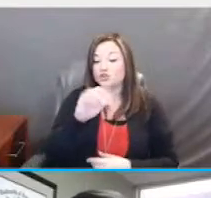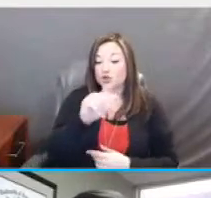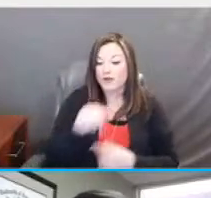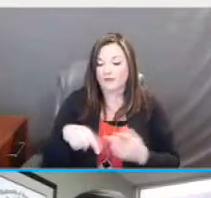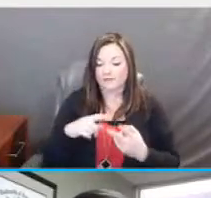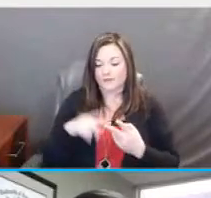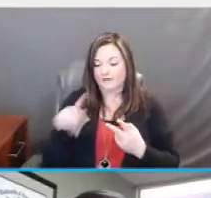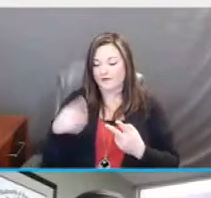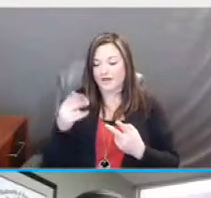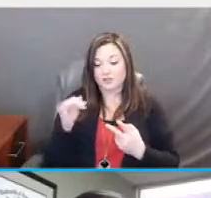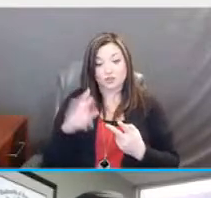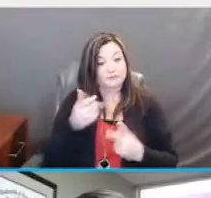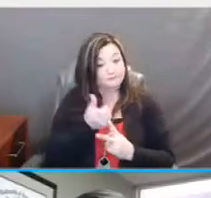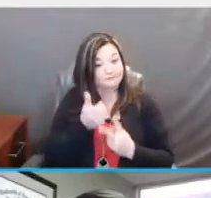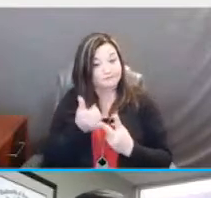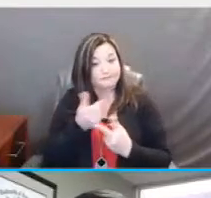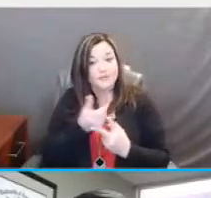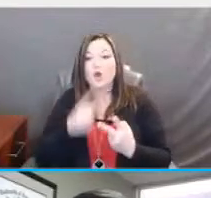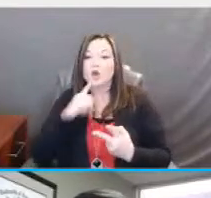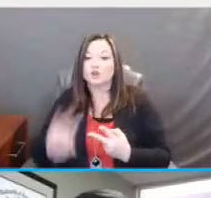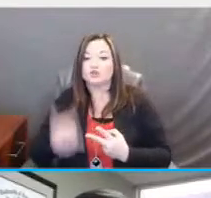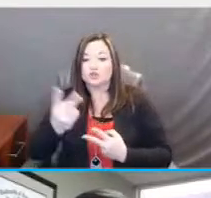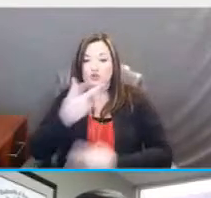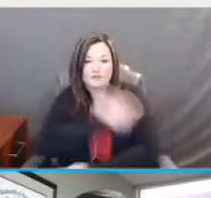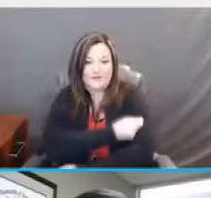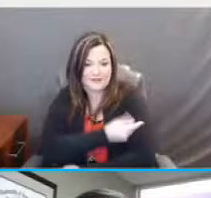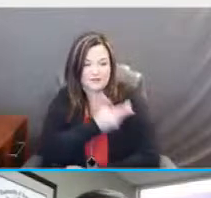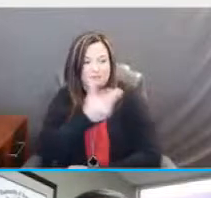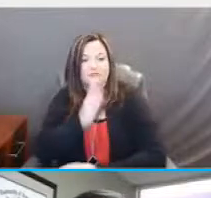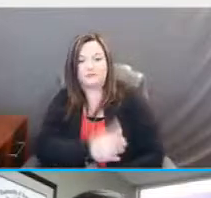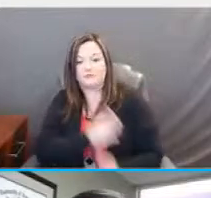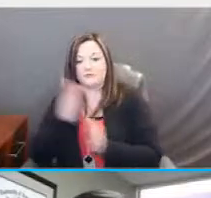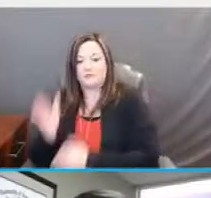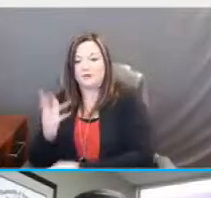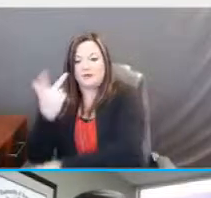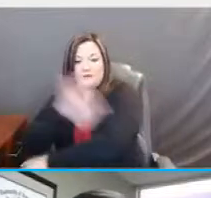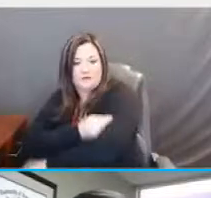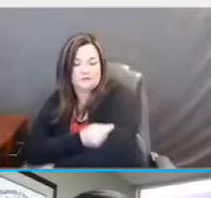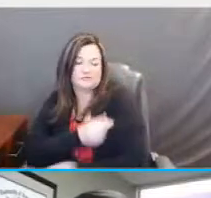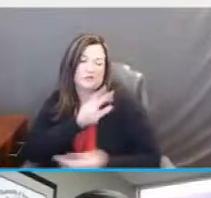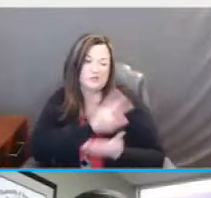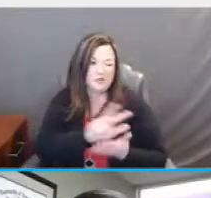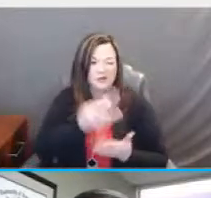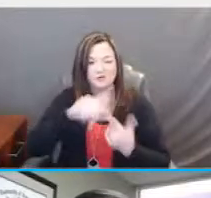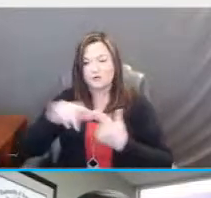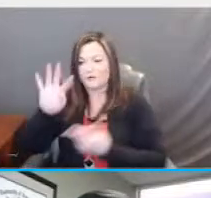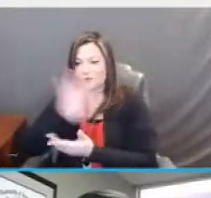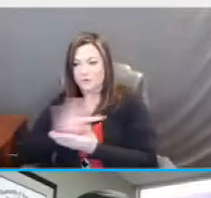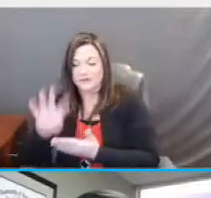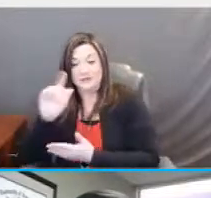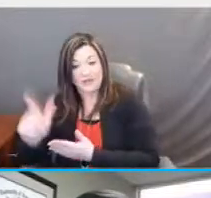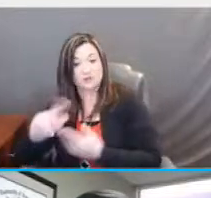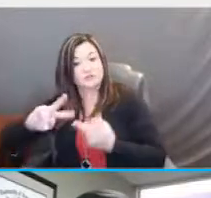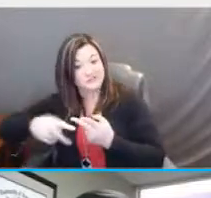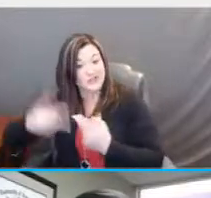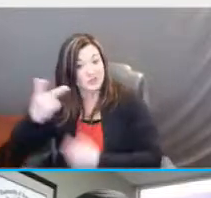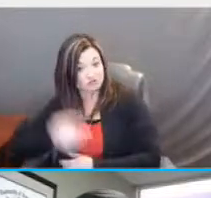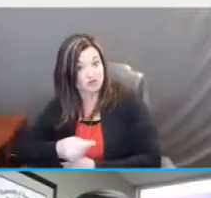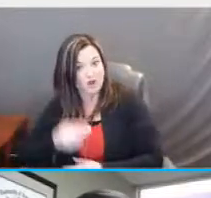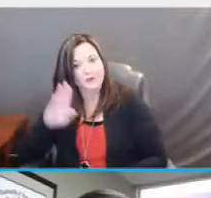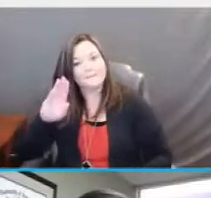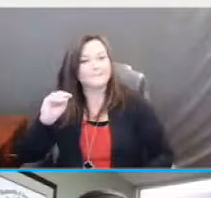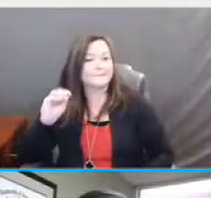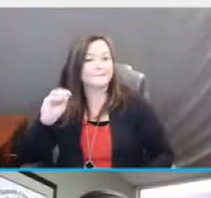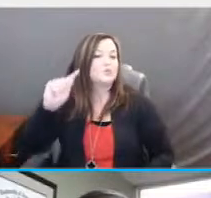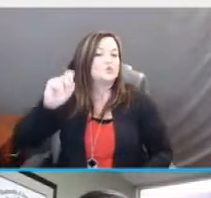are 2-dose vaccines. You get a shot and then either 3 weeks or 4 weeks later, you get a second